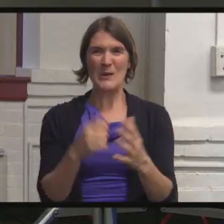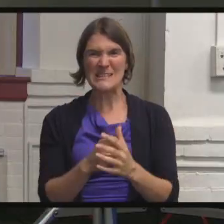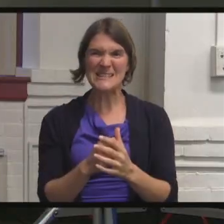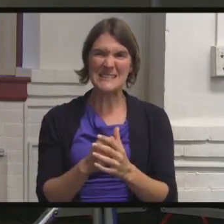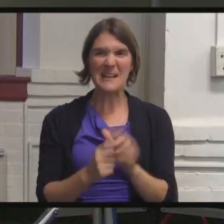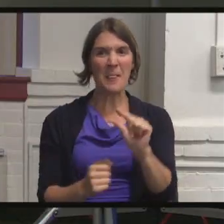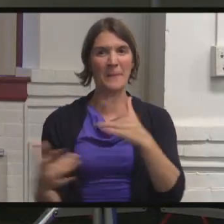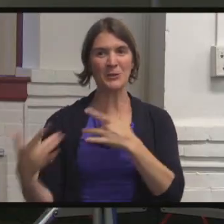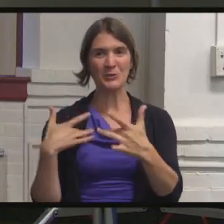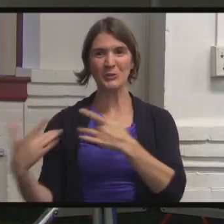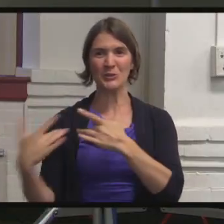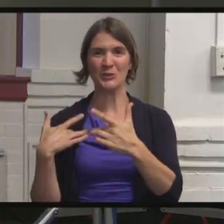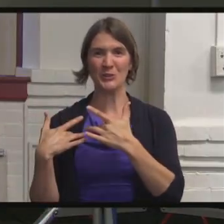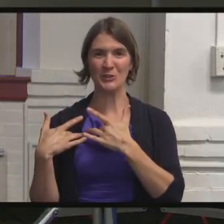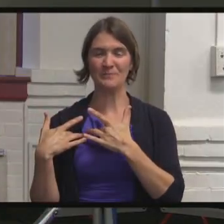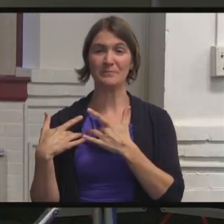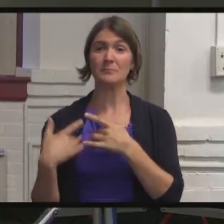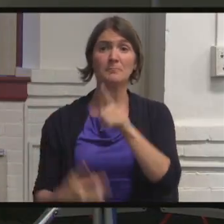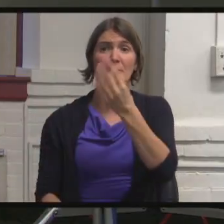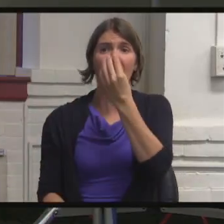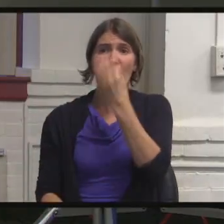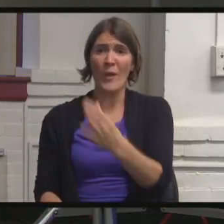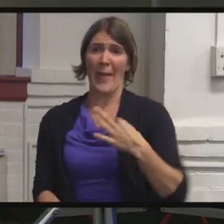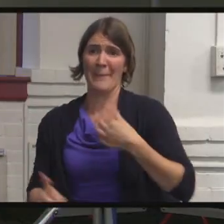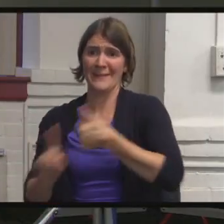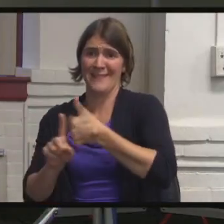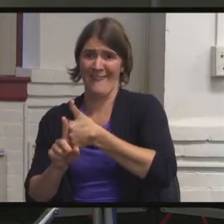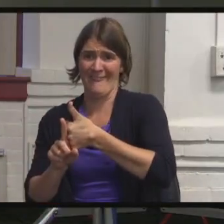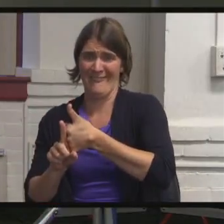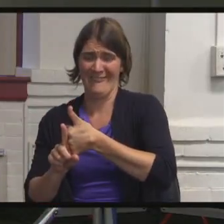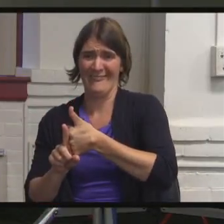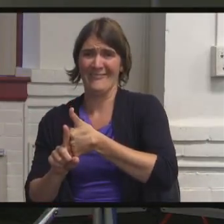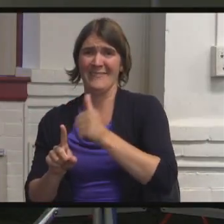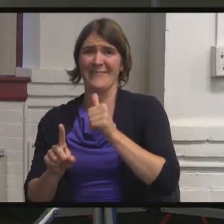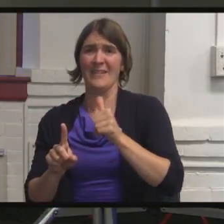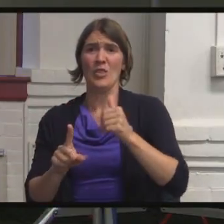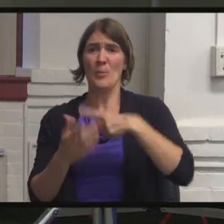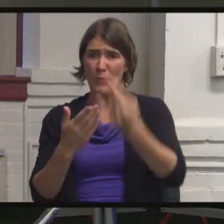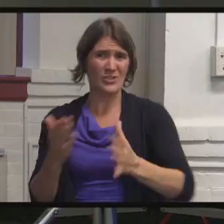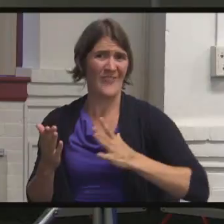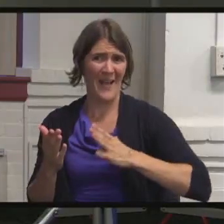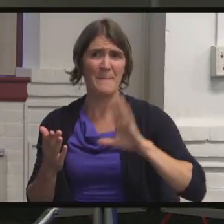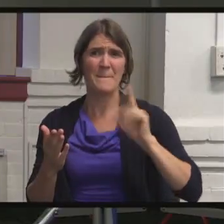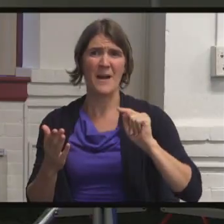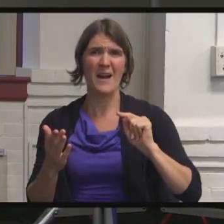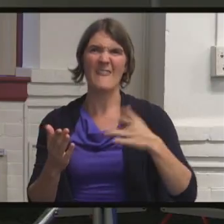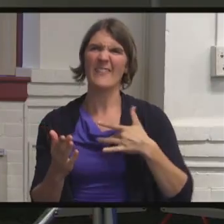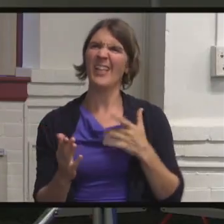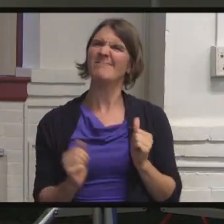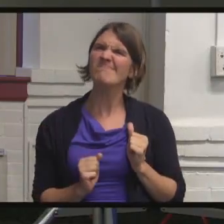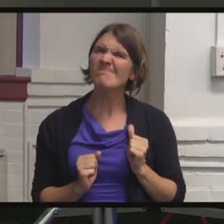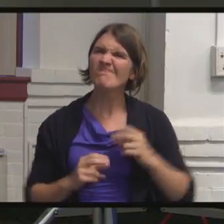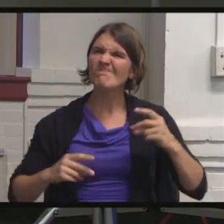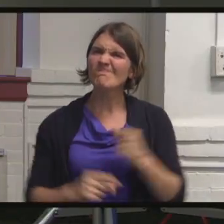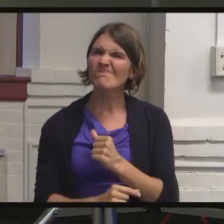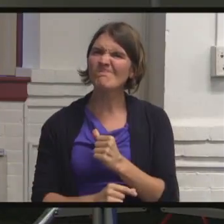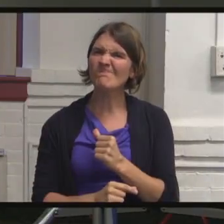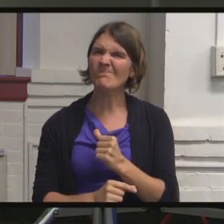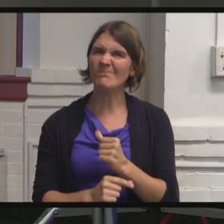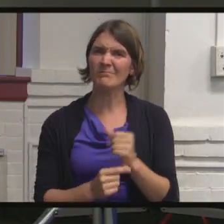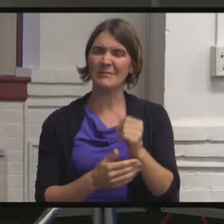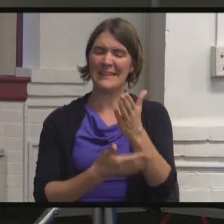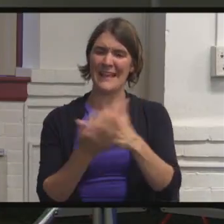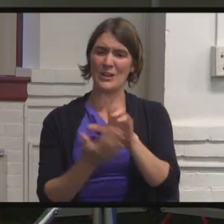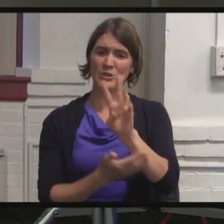our concern is actually not so much with the applicant in this instance or the project, but the very limited nature of the